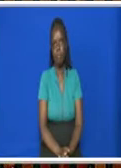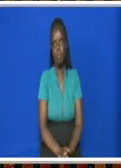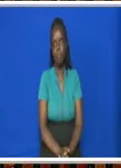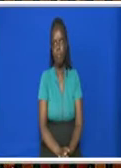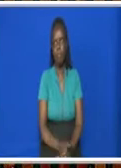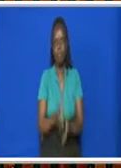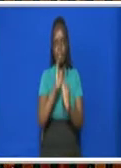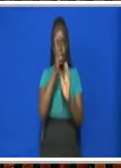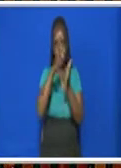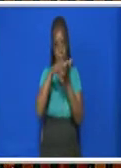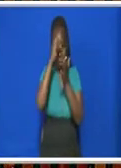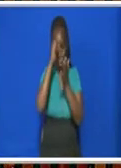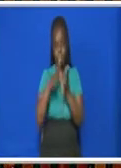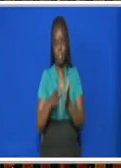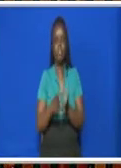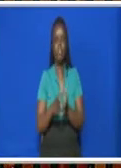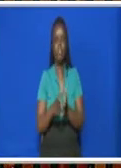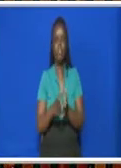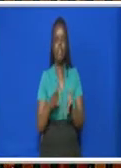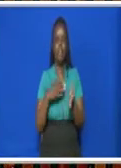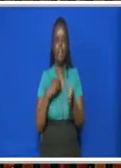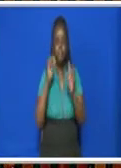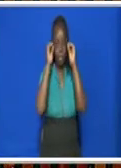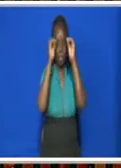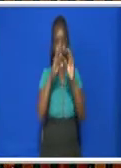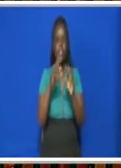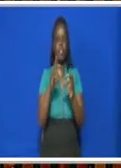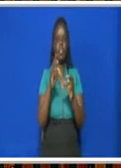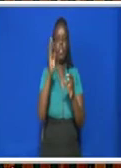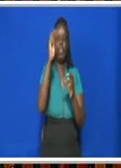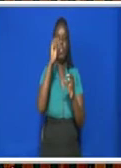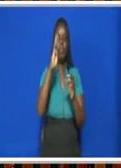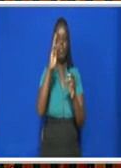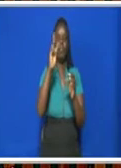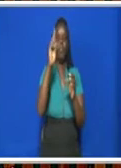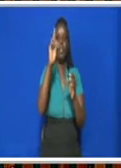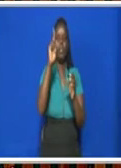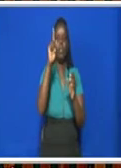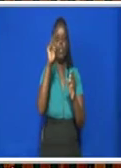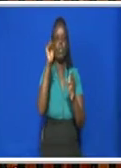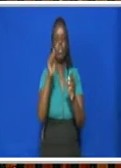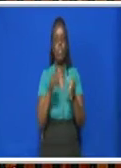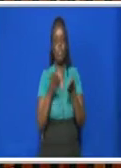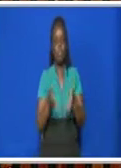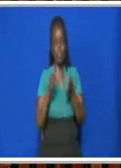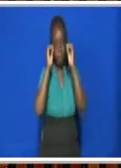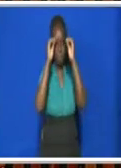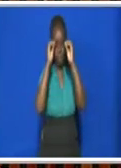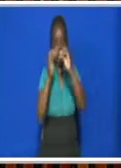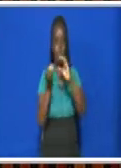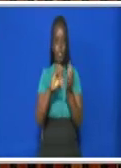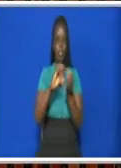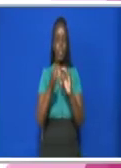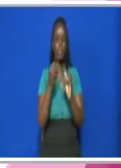Hello, learners. I am teacher Thaddeus Baluka, and today I'm teaching you chemistry form